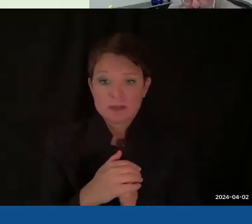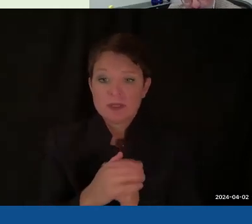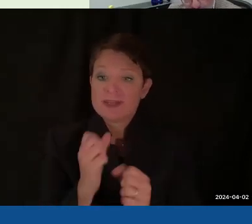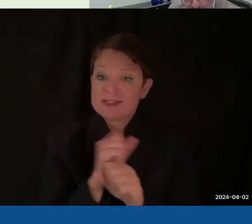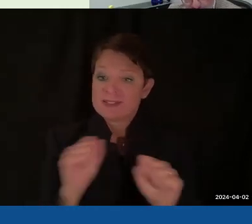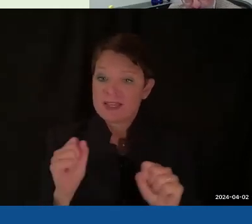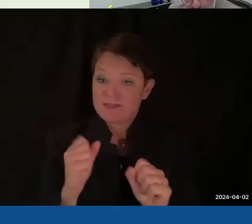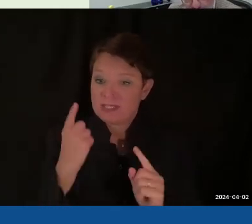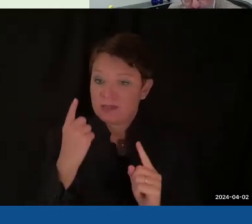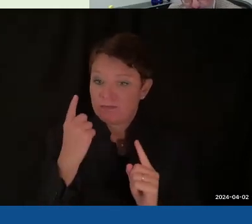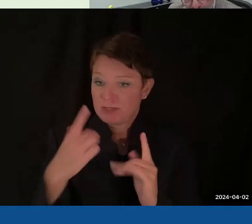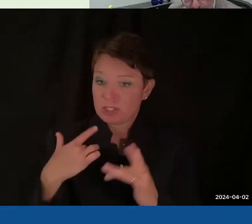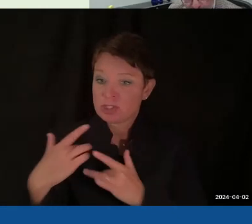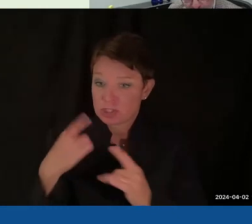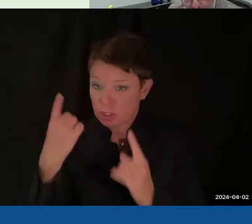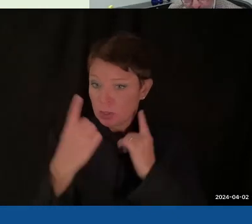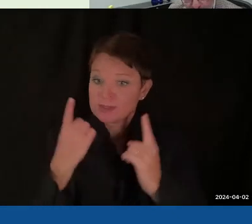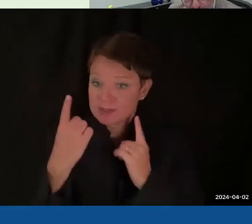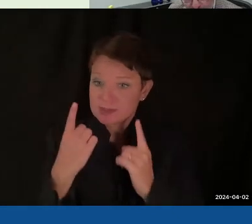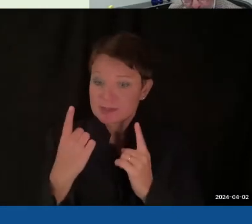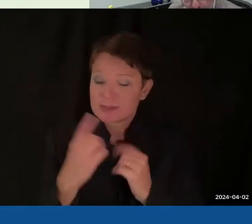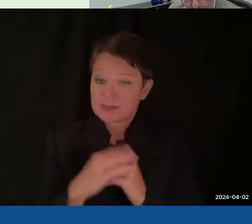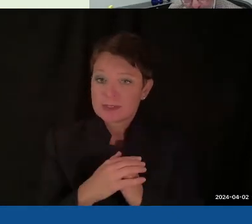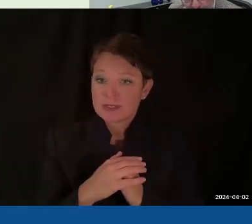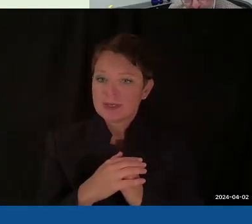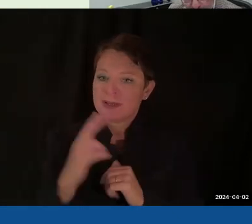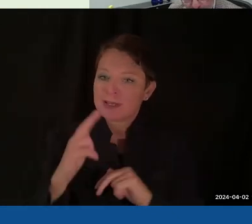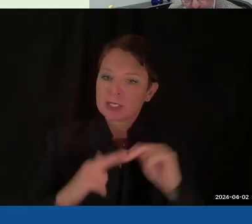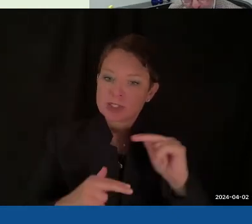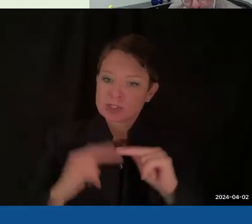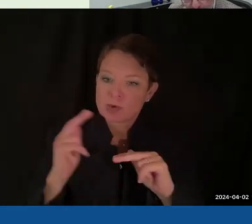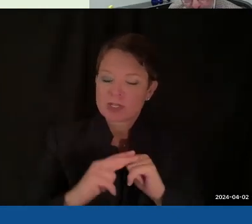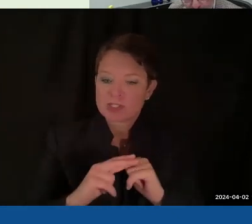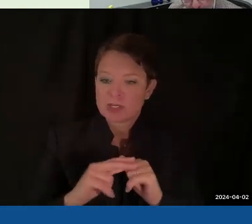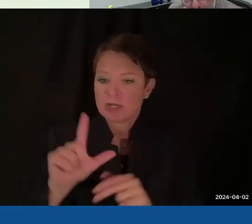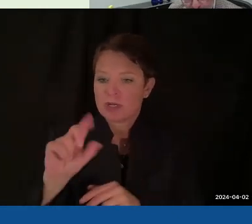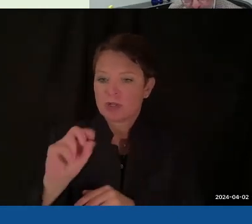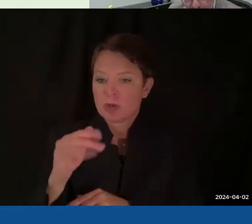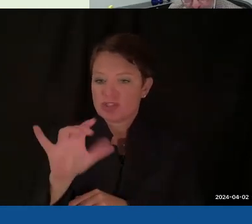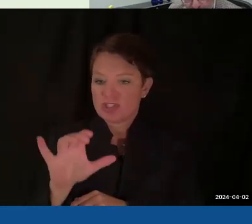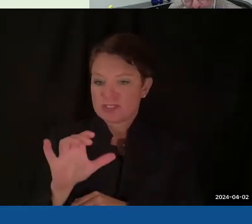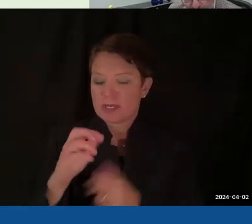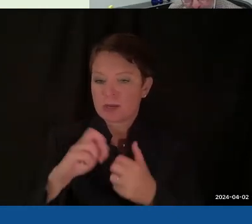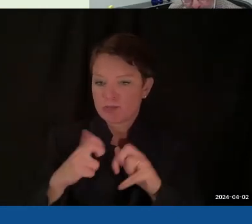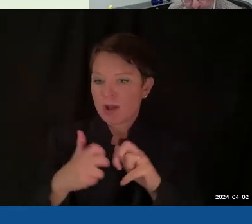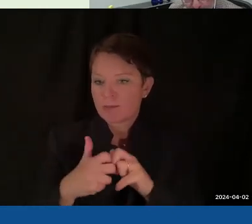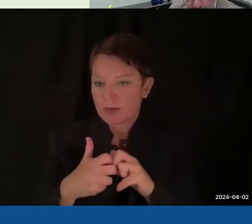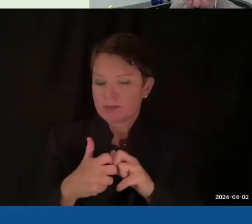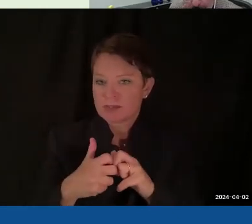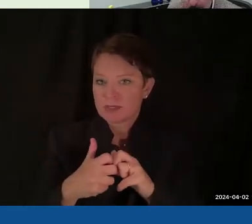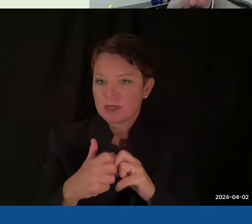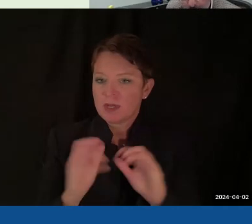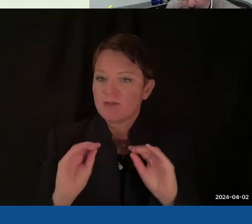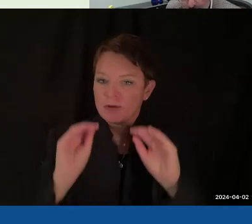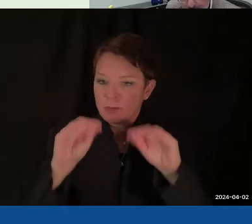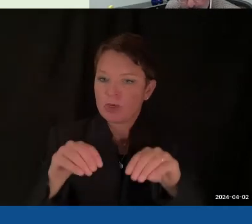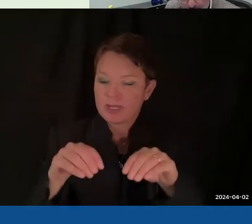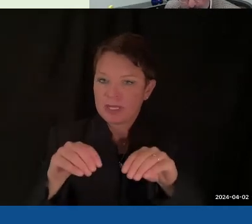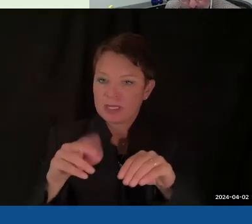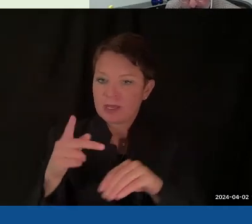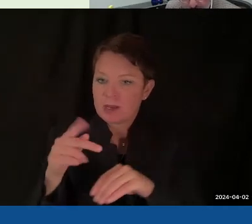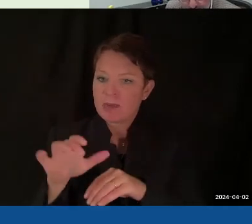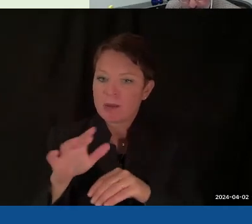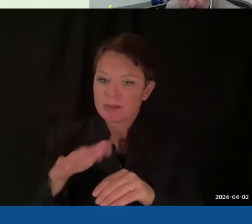safety considerations and just construction and logistic complexities to consider for putting kind of